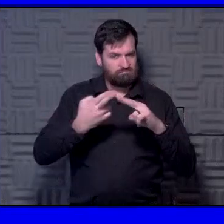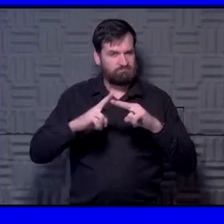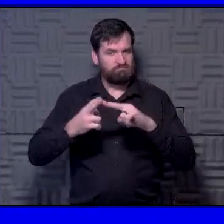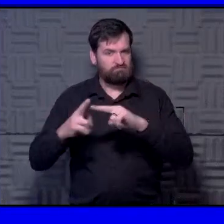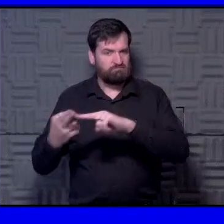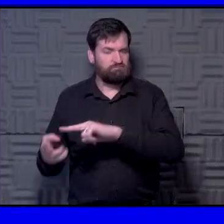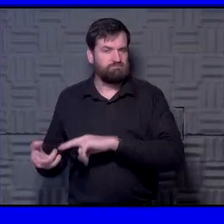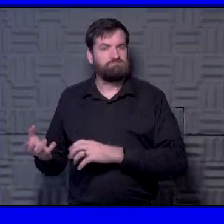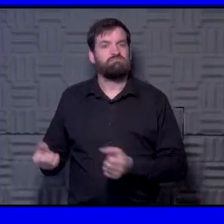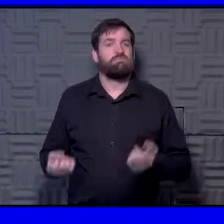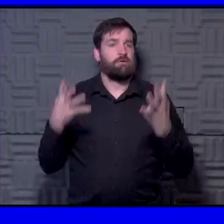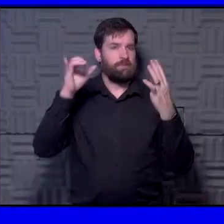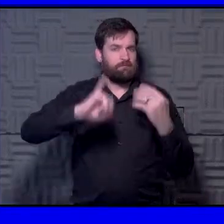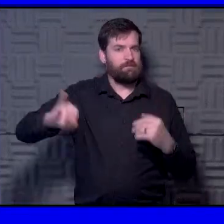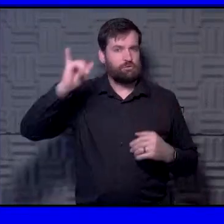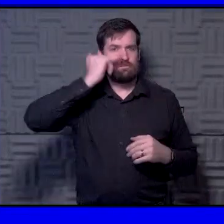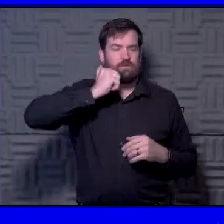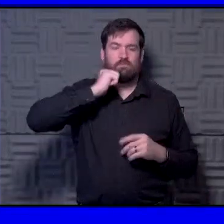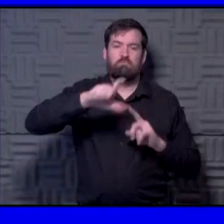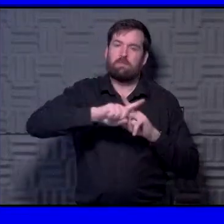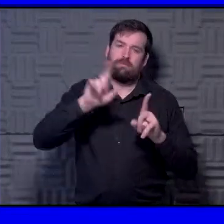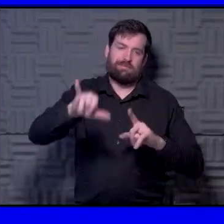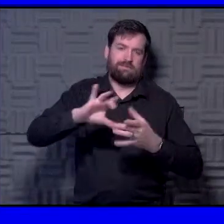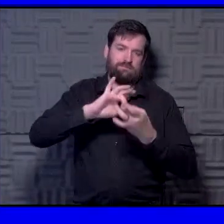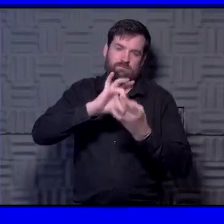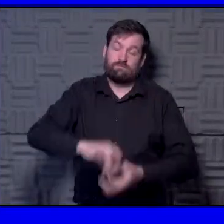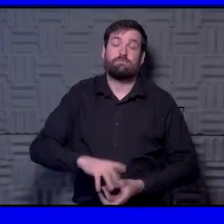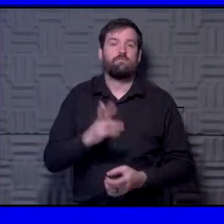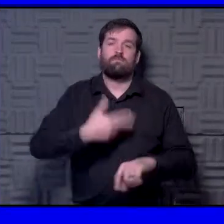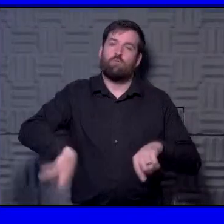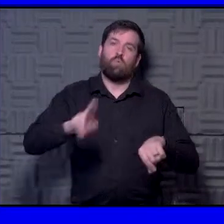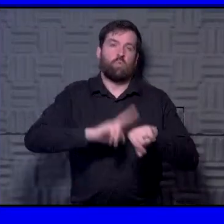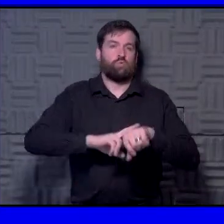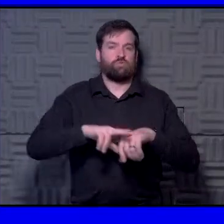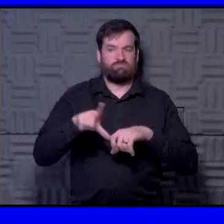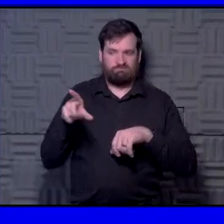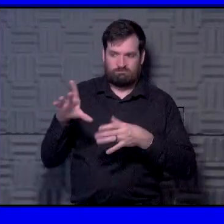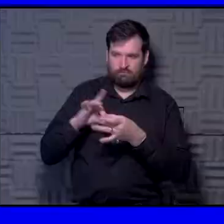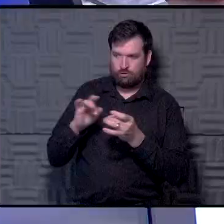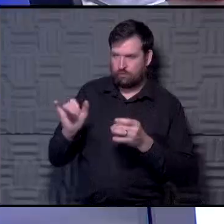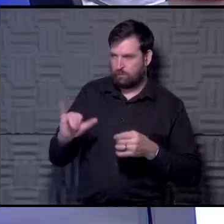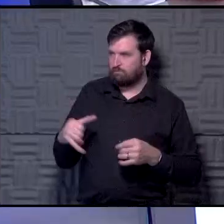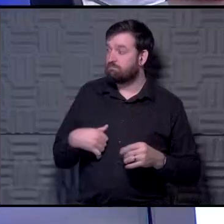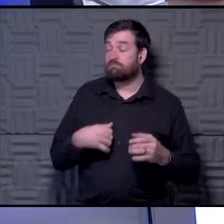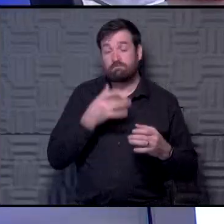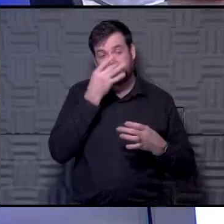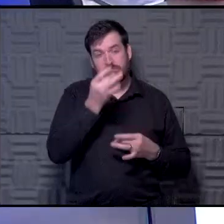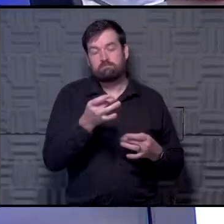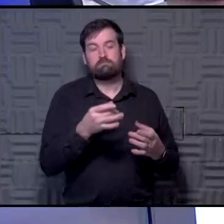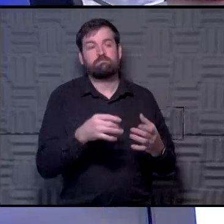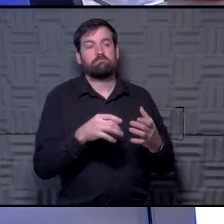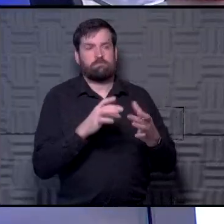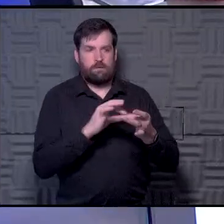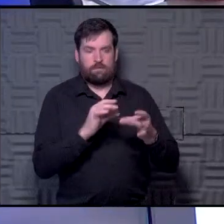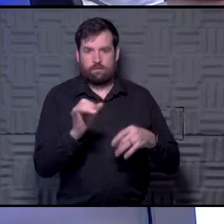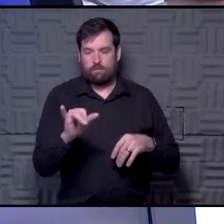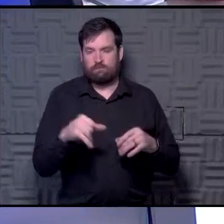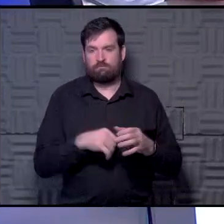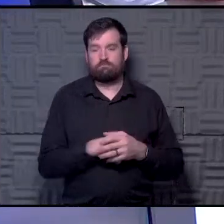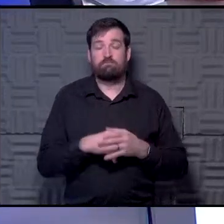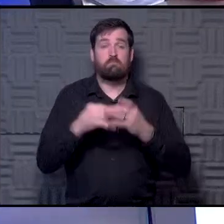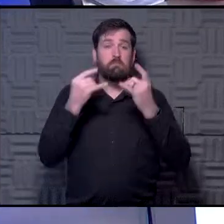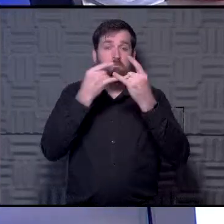infections daily, but I think that has something to do with it. And of course, all the things that you mentioned as well. Well, you know, it's interesting, just as a comment, I think that the